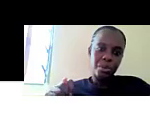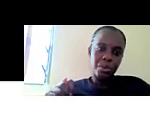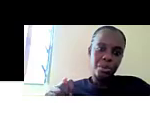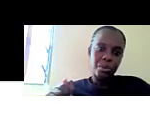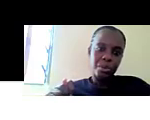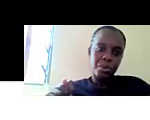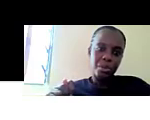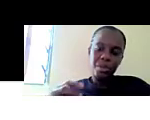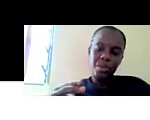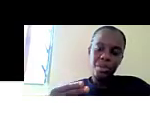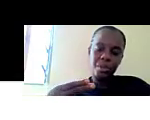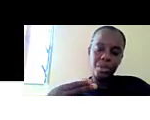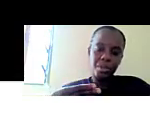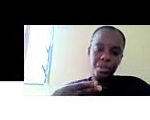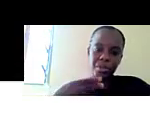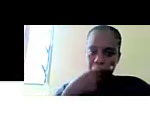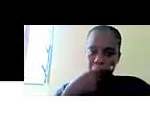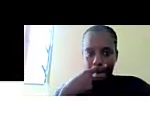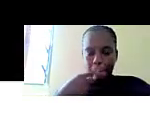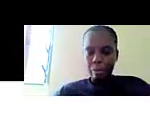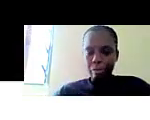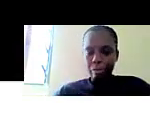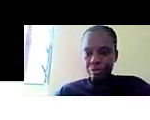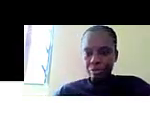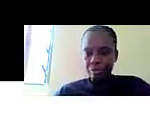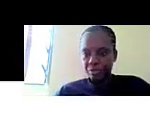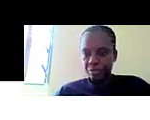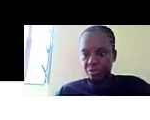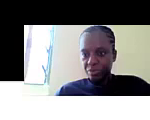Okay. H. Good.